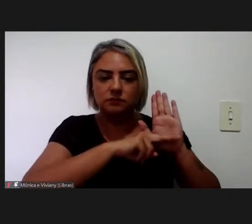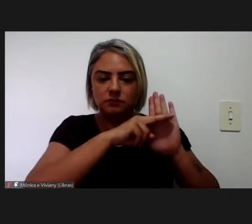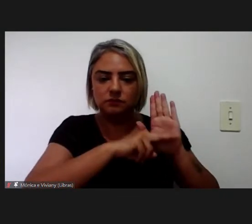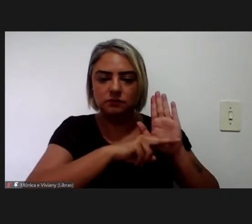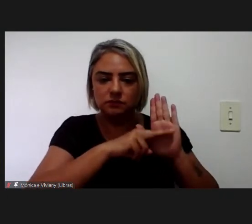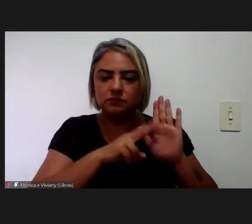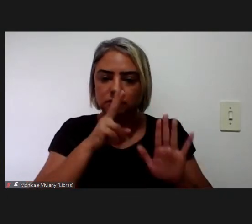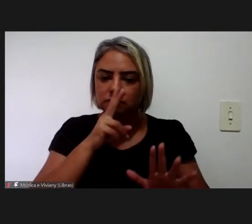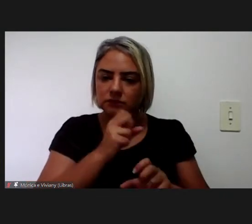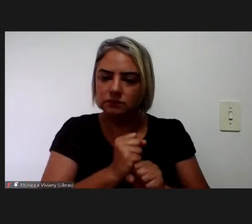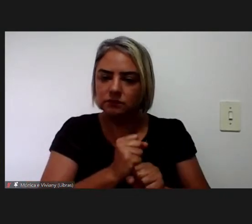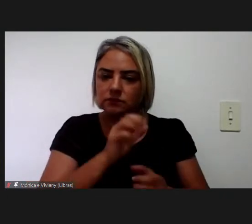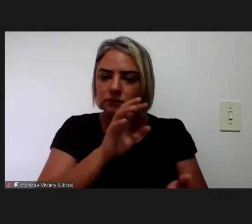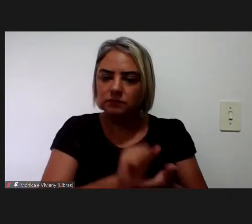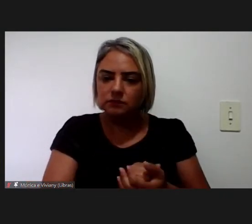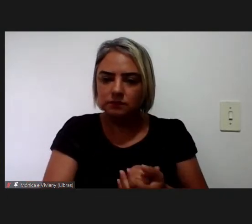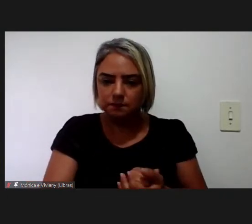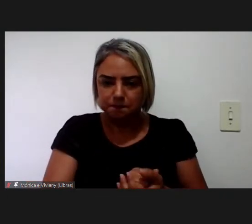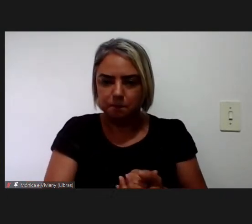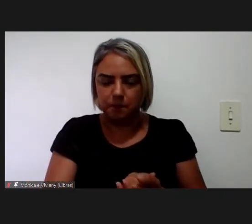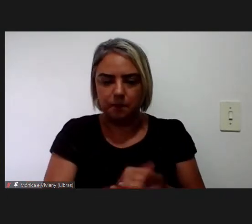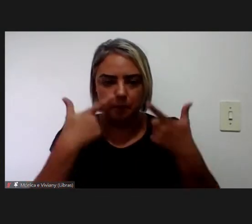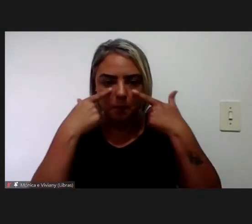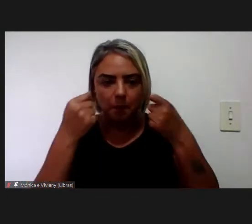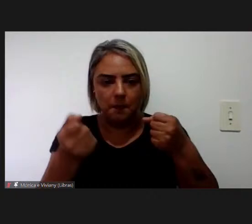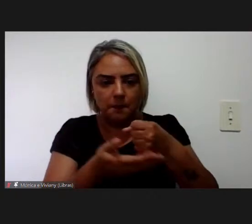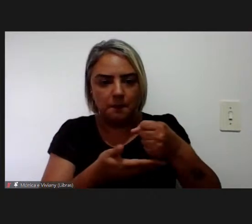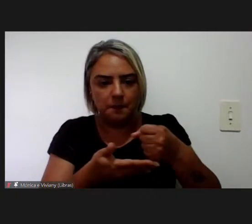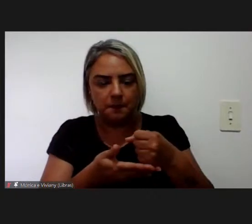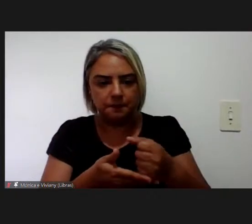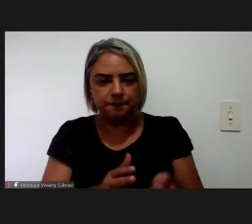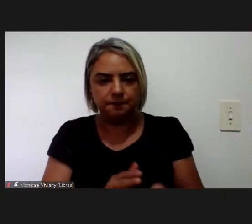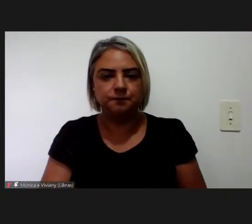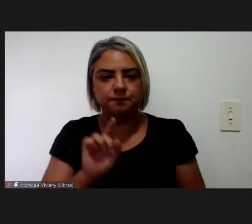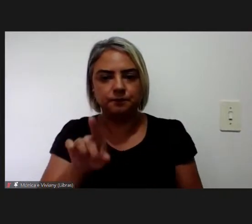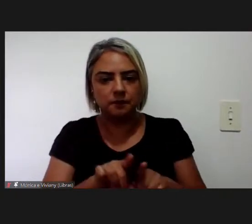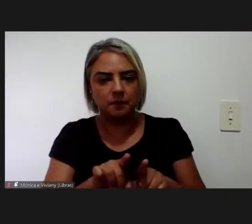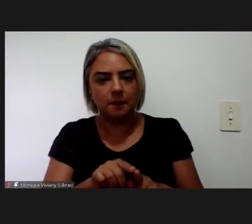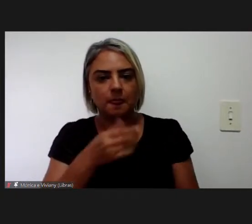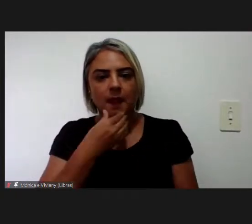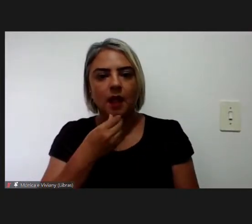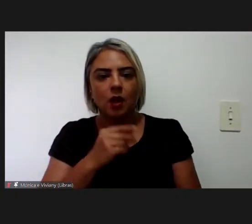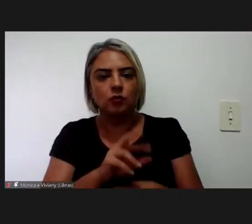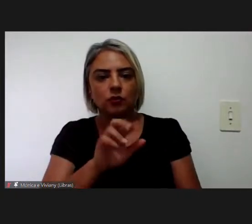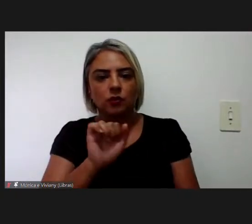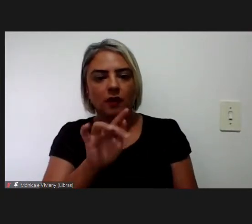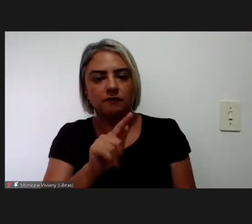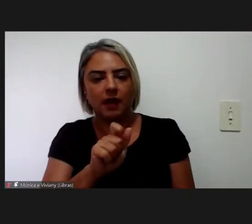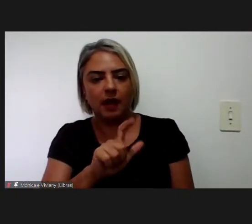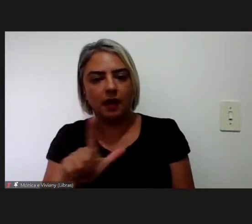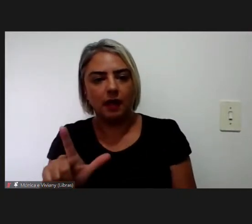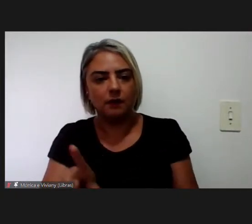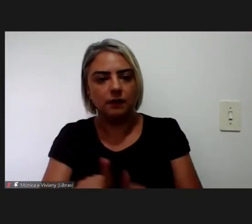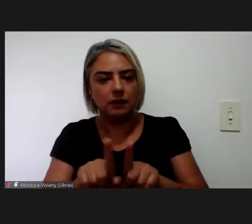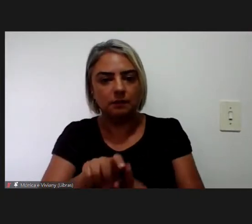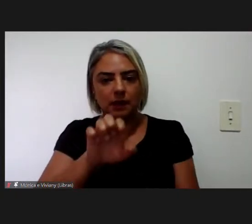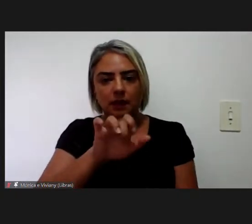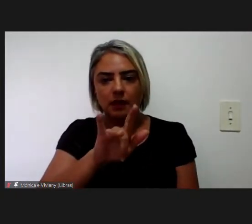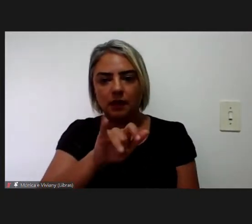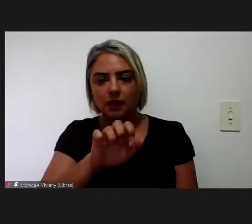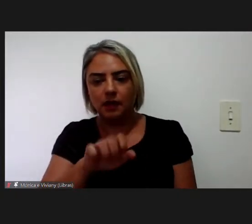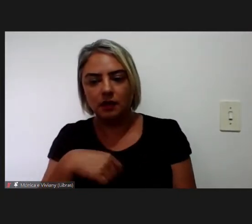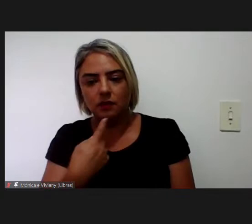a guideline which is very big in about primary health care. And as